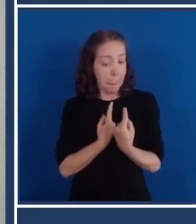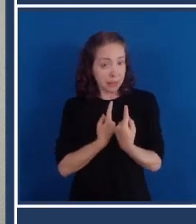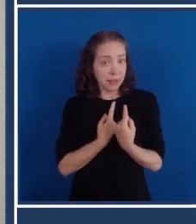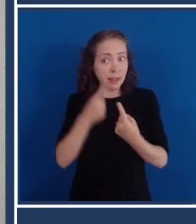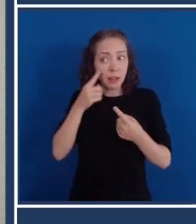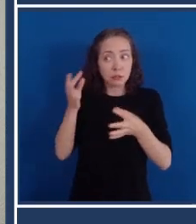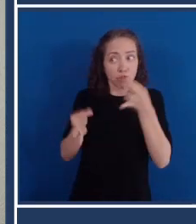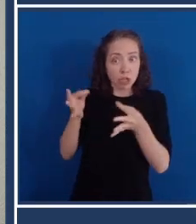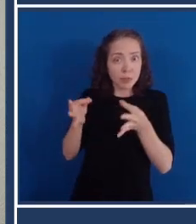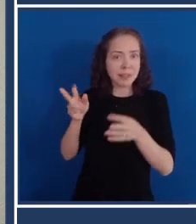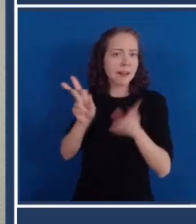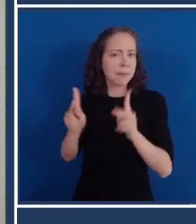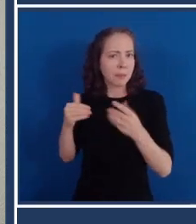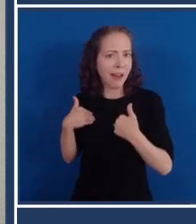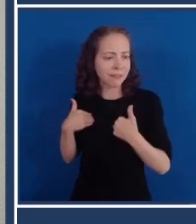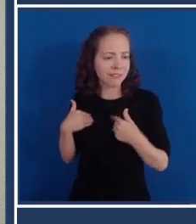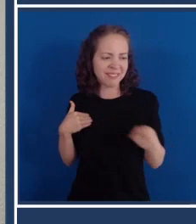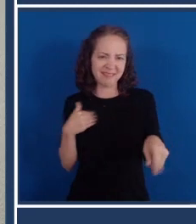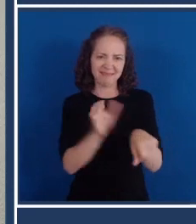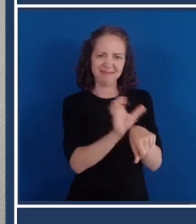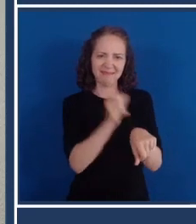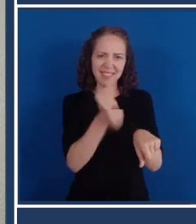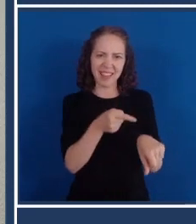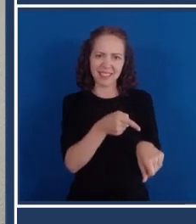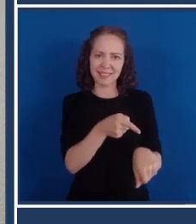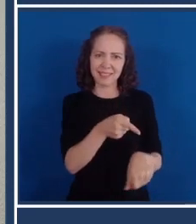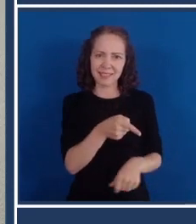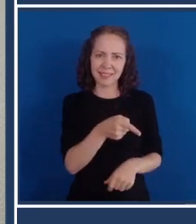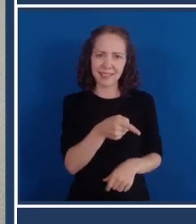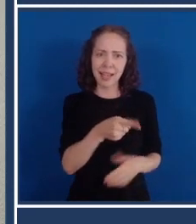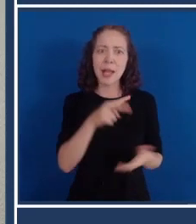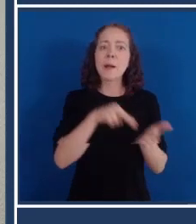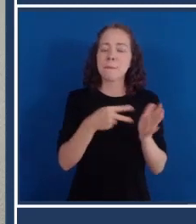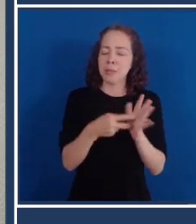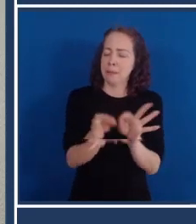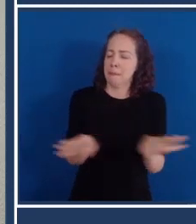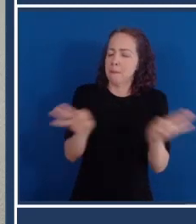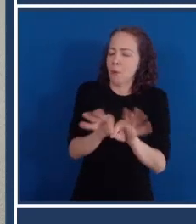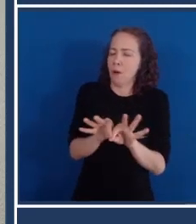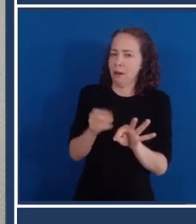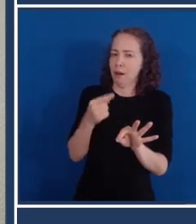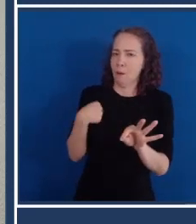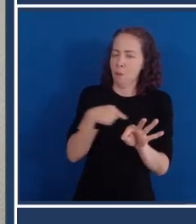this fantastic opportunity as a society to marry the best of